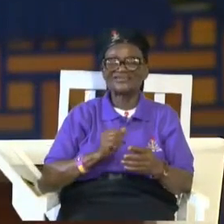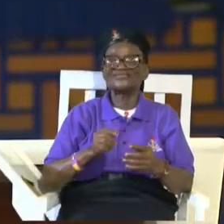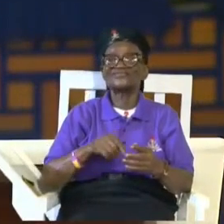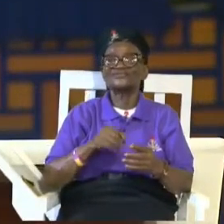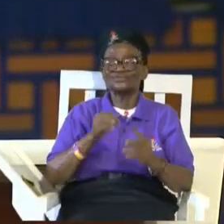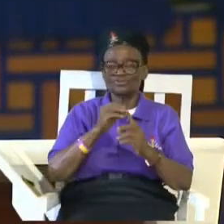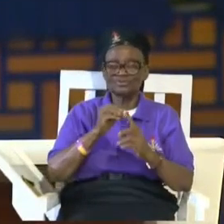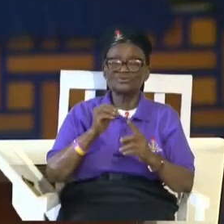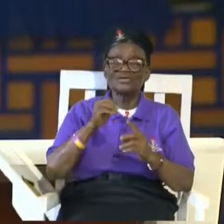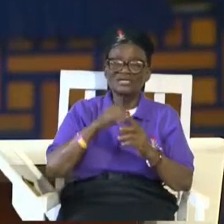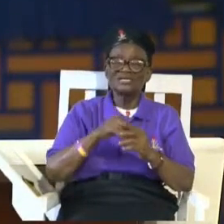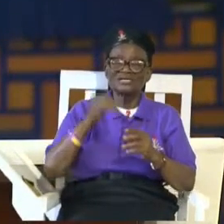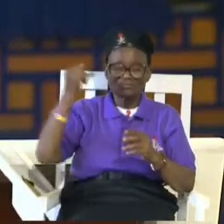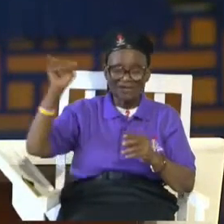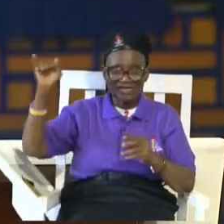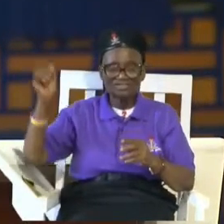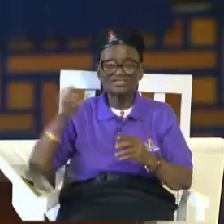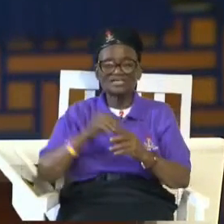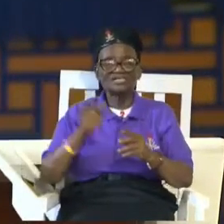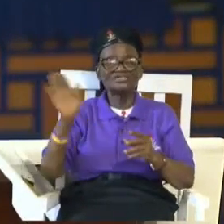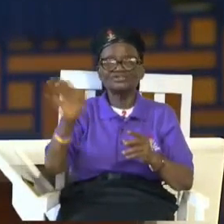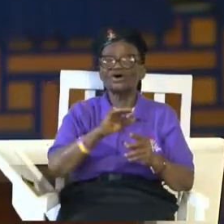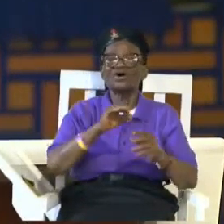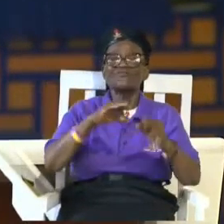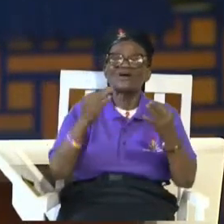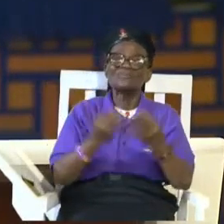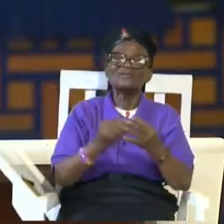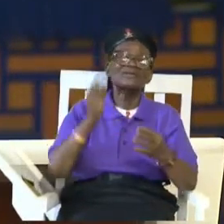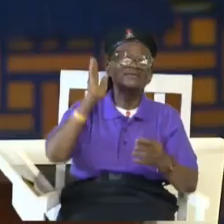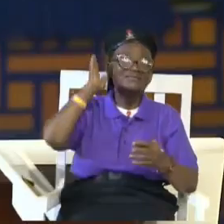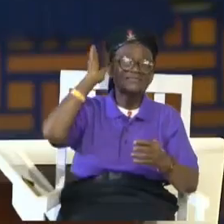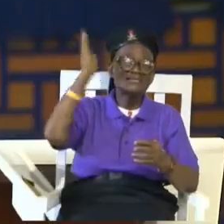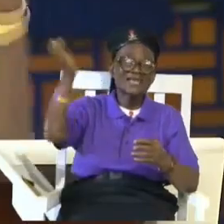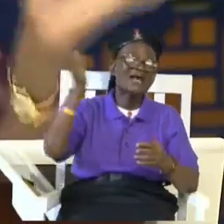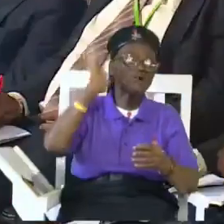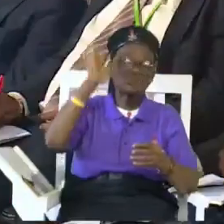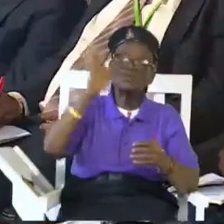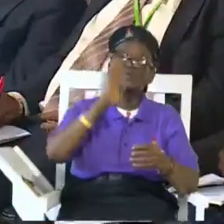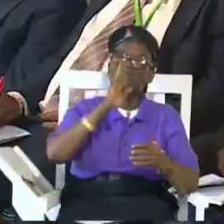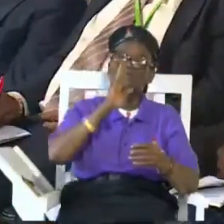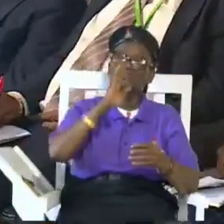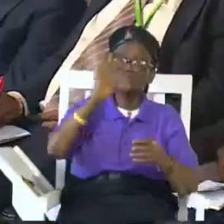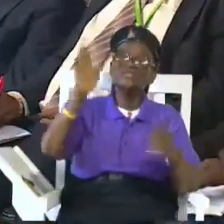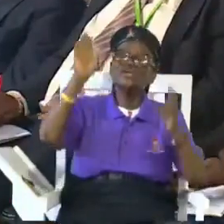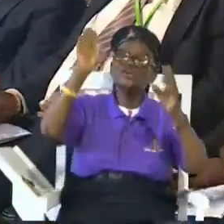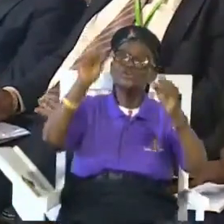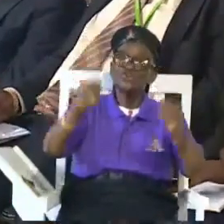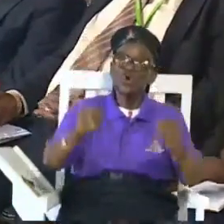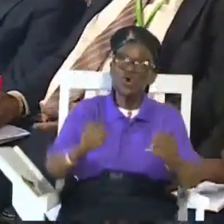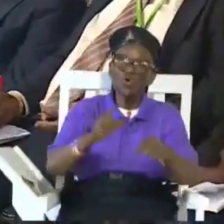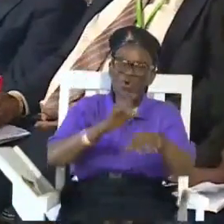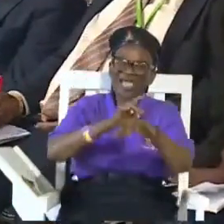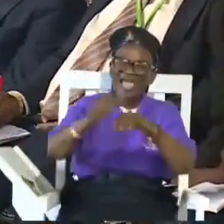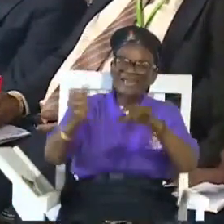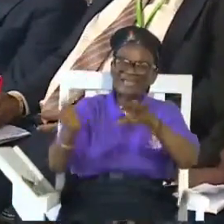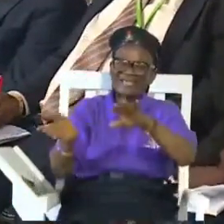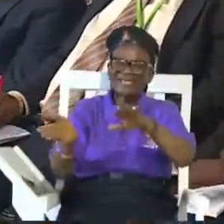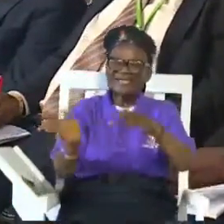Imagine in your family that there be no premature death for 1,000 years.